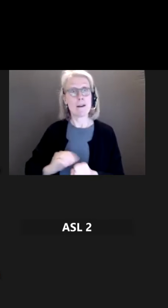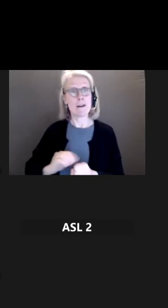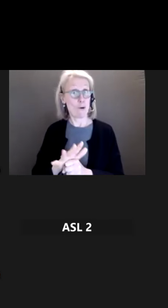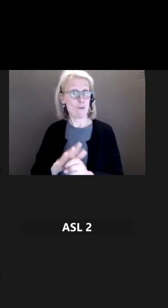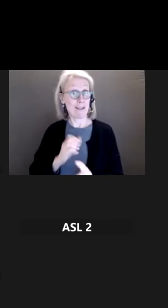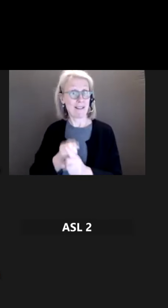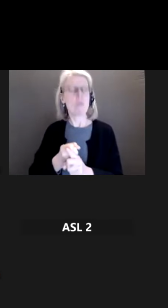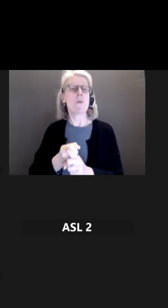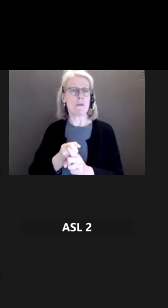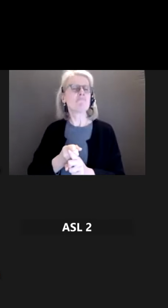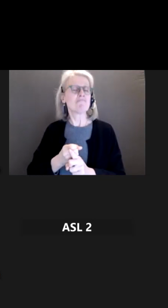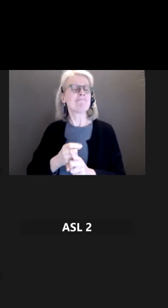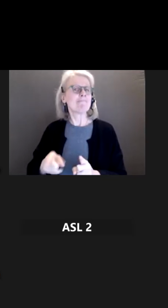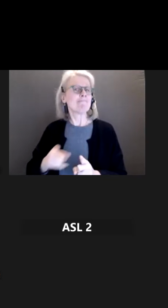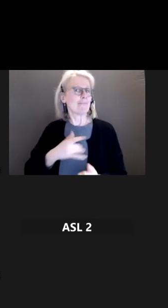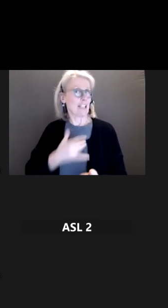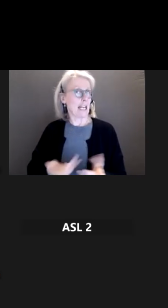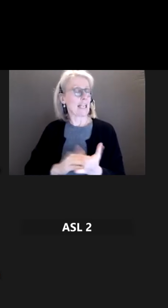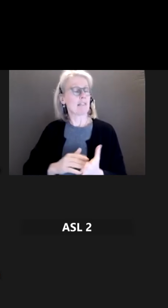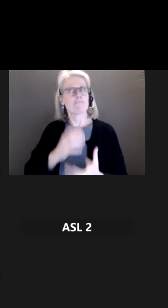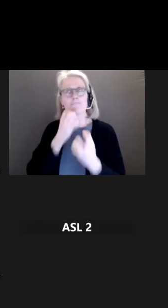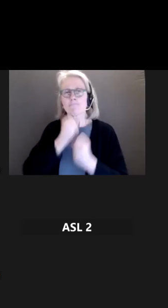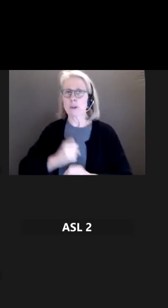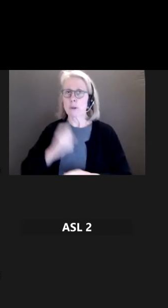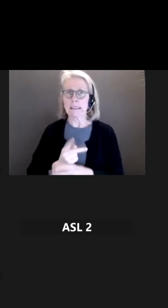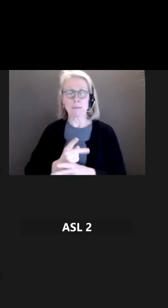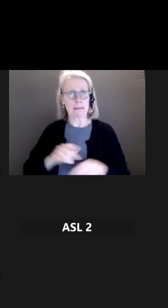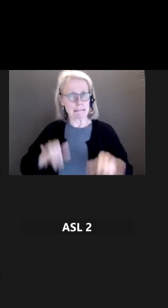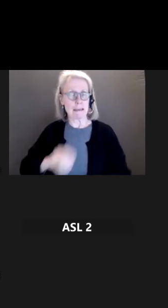in strengthening those feelings among Canadians.